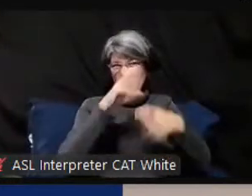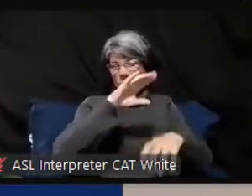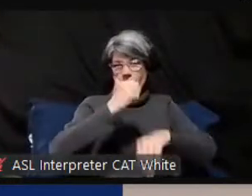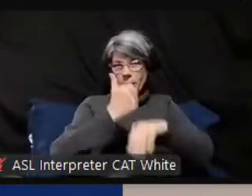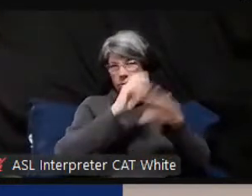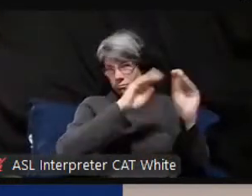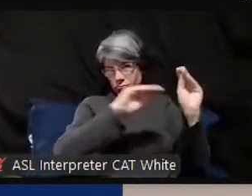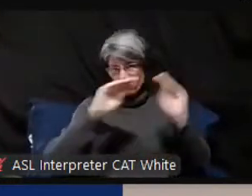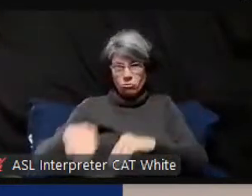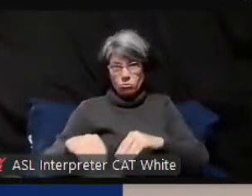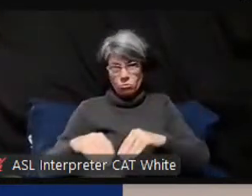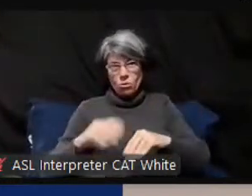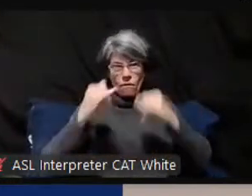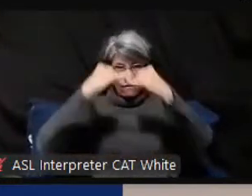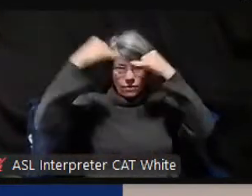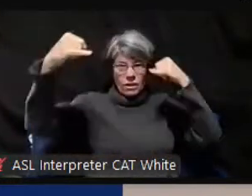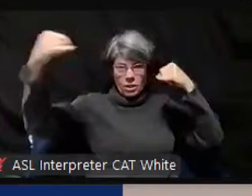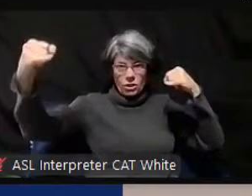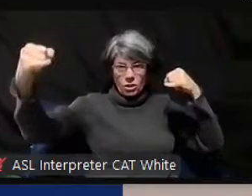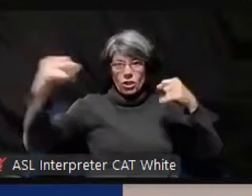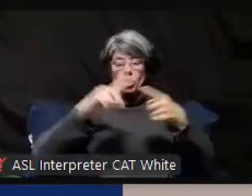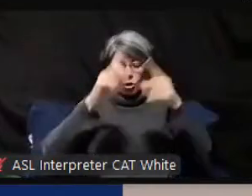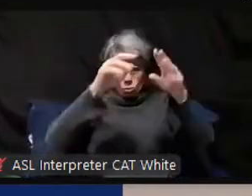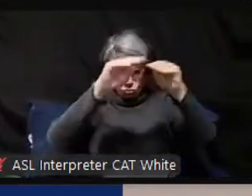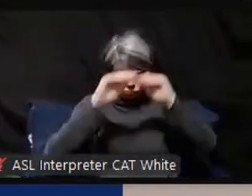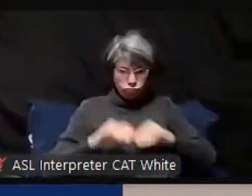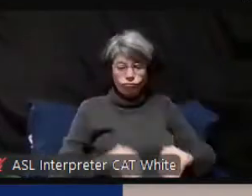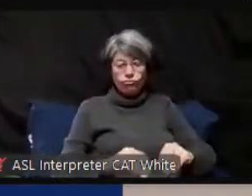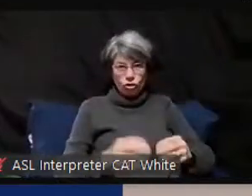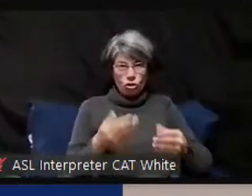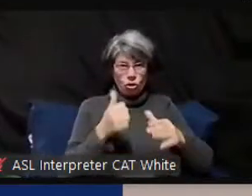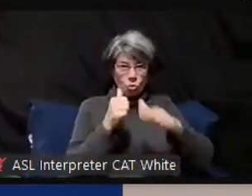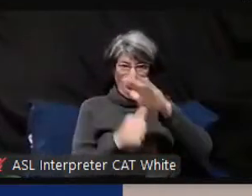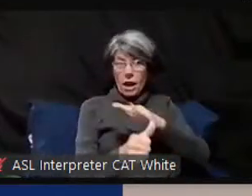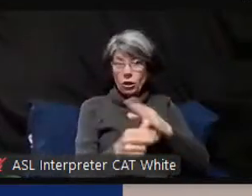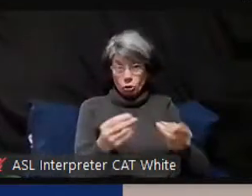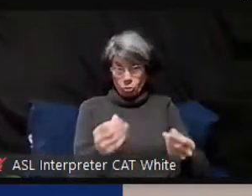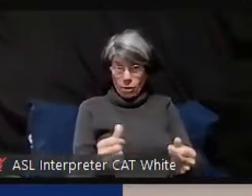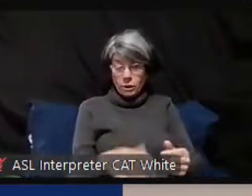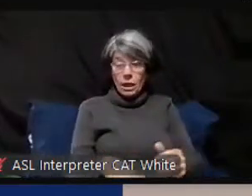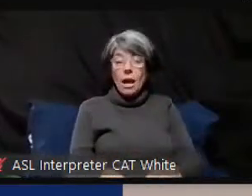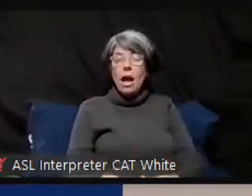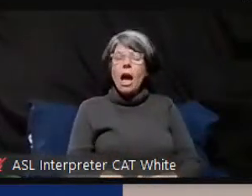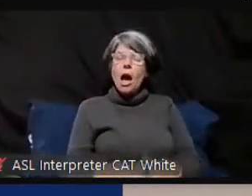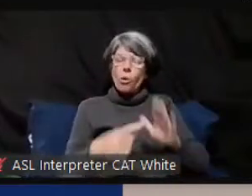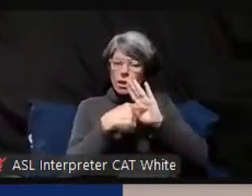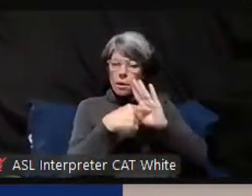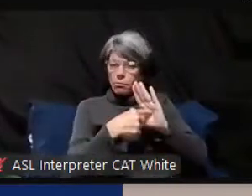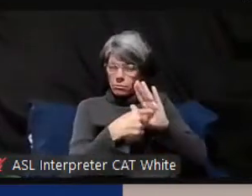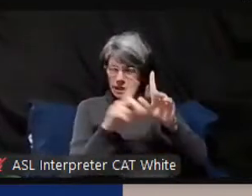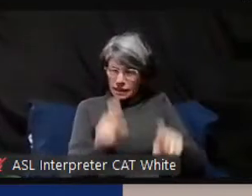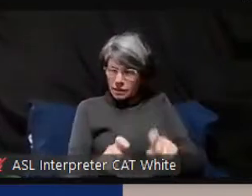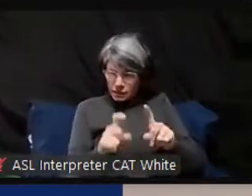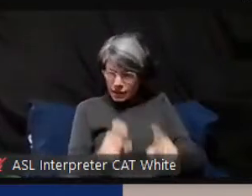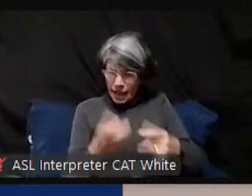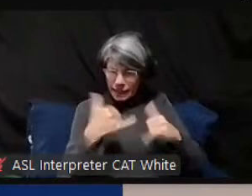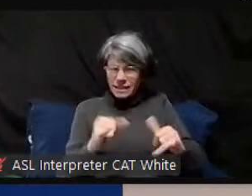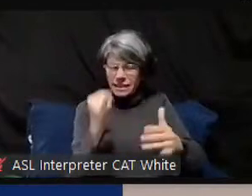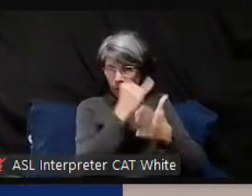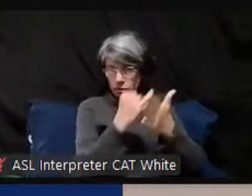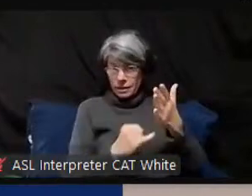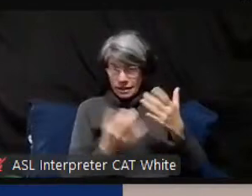relocated above ground to underground. The modeling of this is still in the design